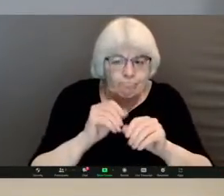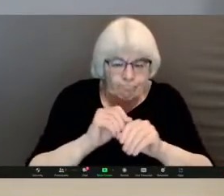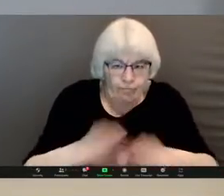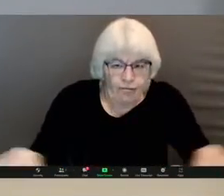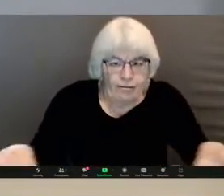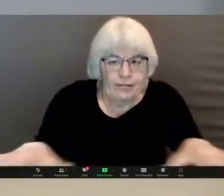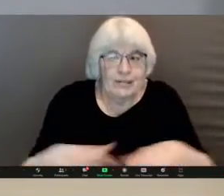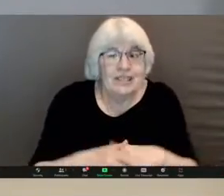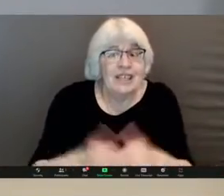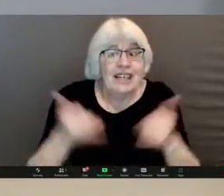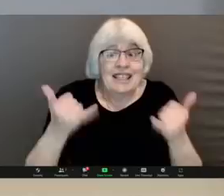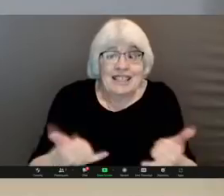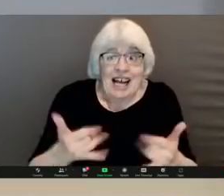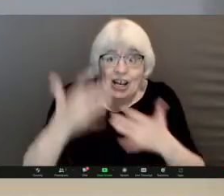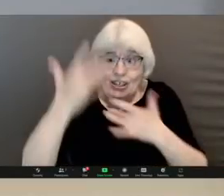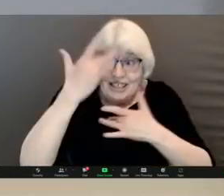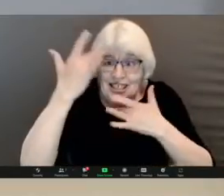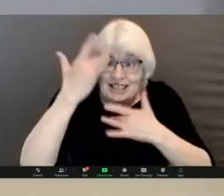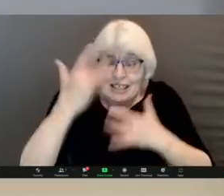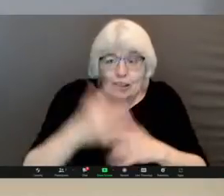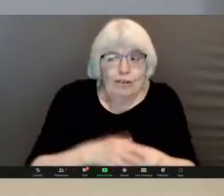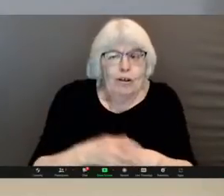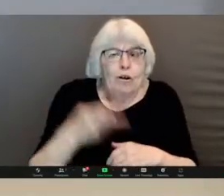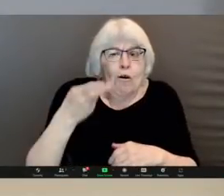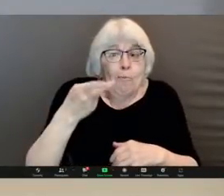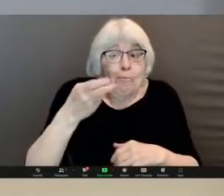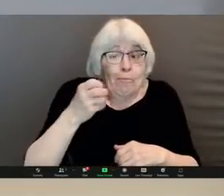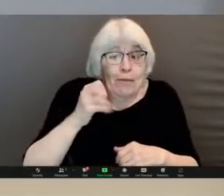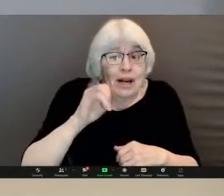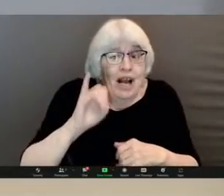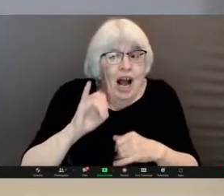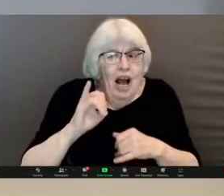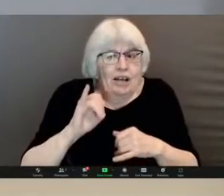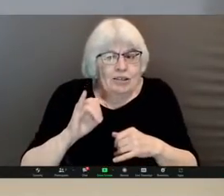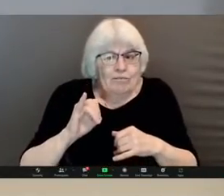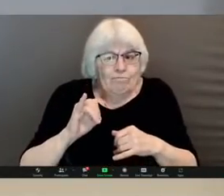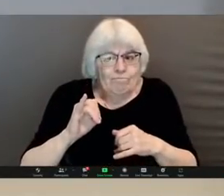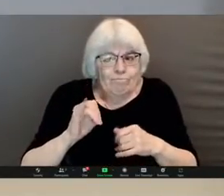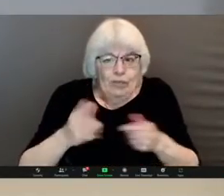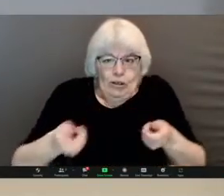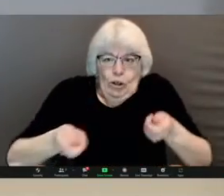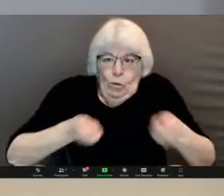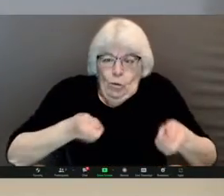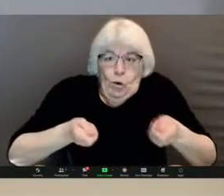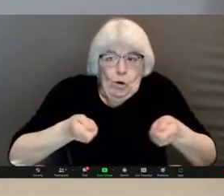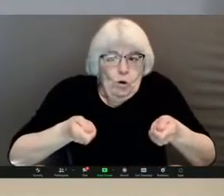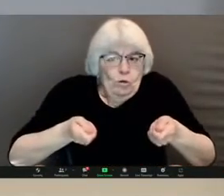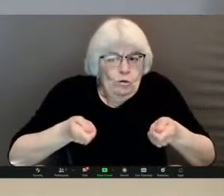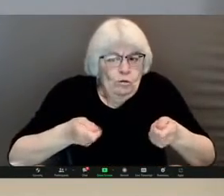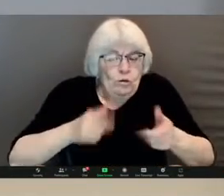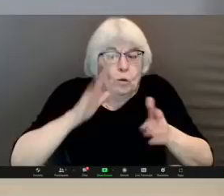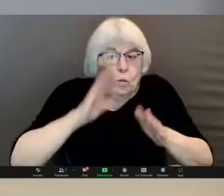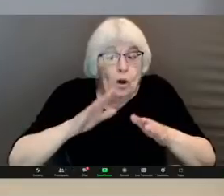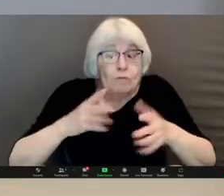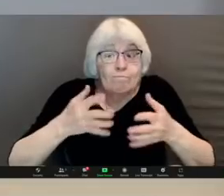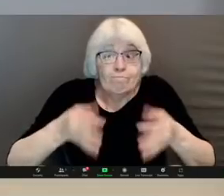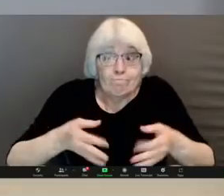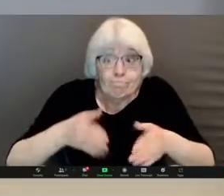our progression to Step 5 of the provincial reopening plan at this time. This means that current gathering